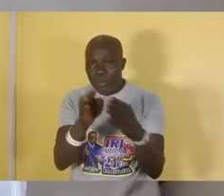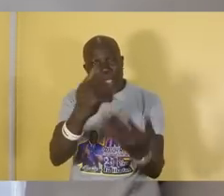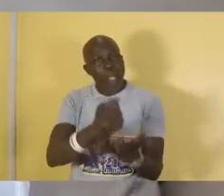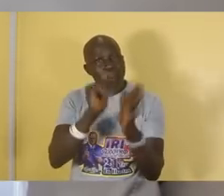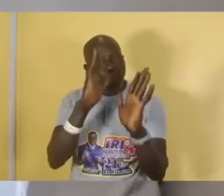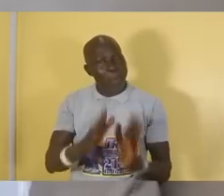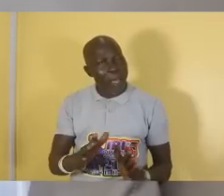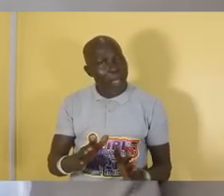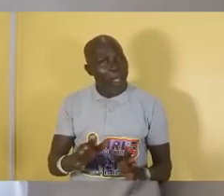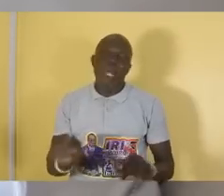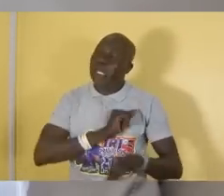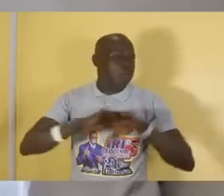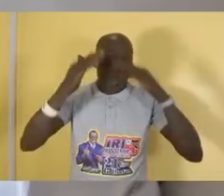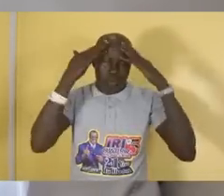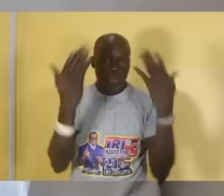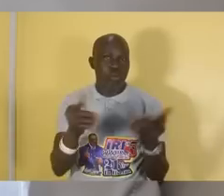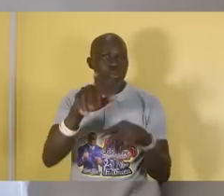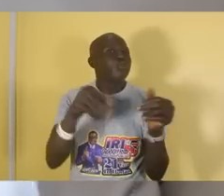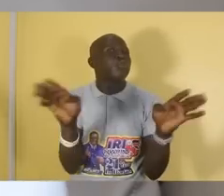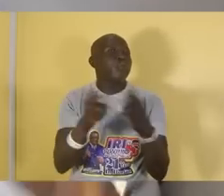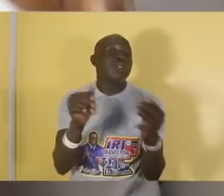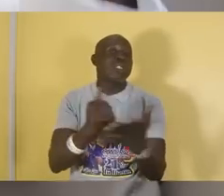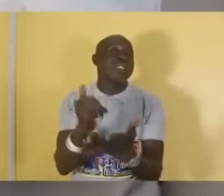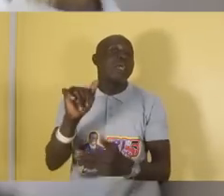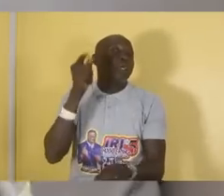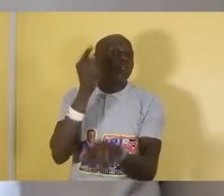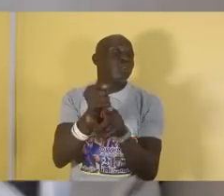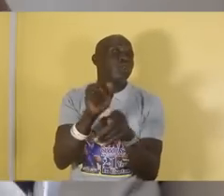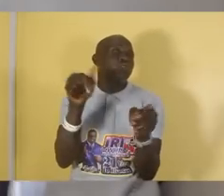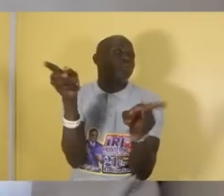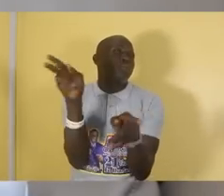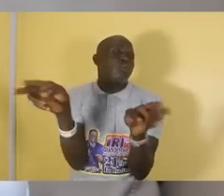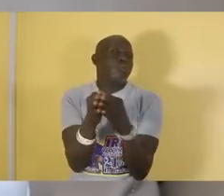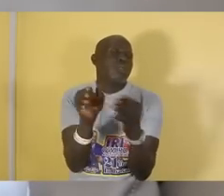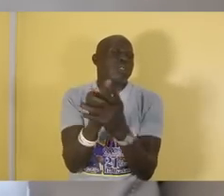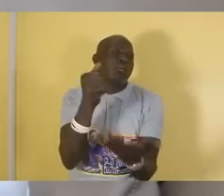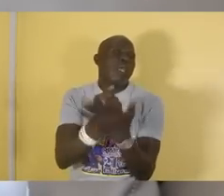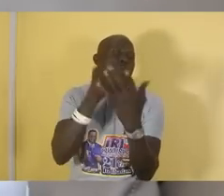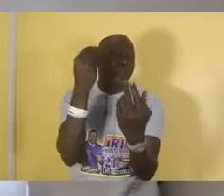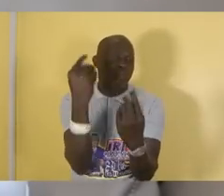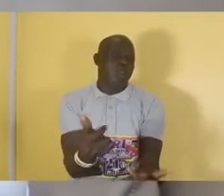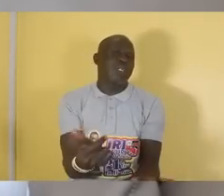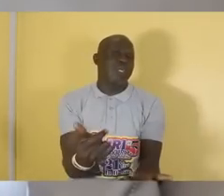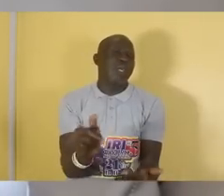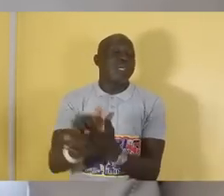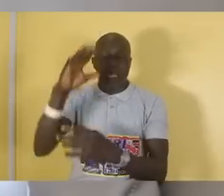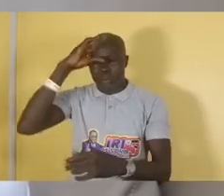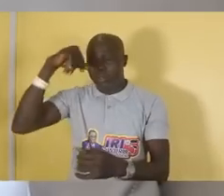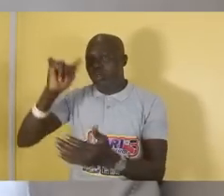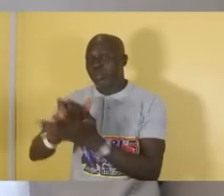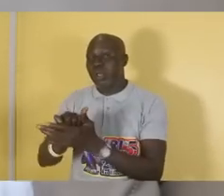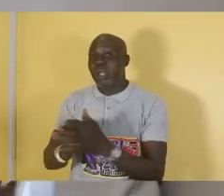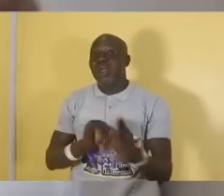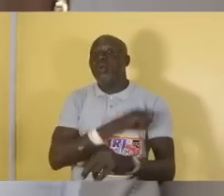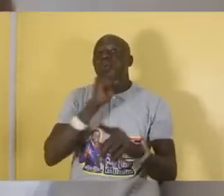with helper? I don't know whether you've met that. You just see an helper suddenly. That young man.